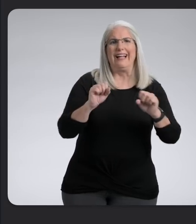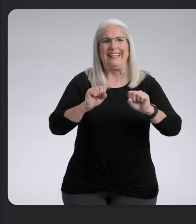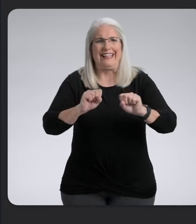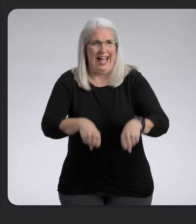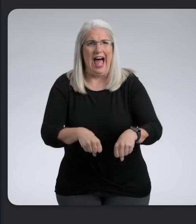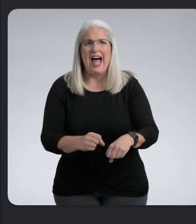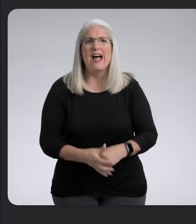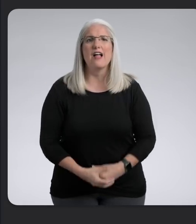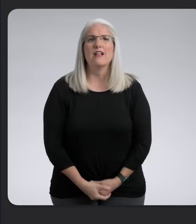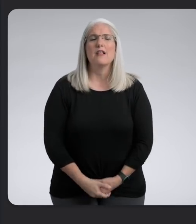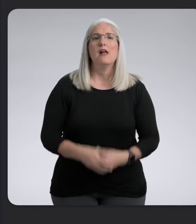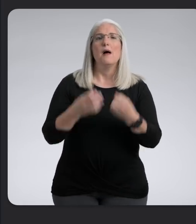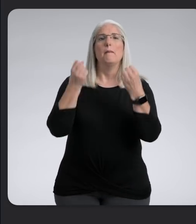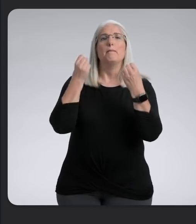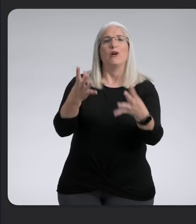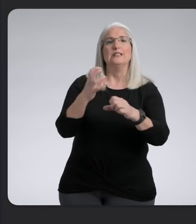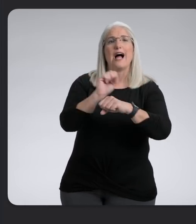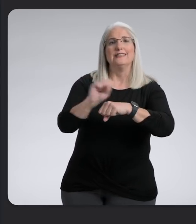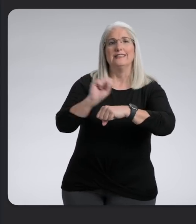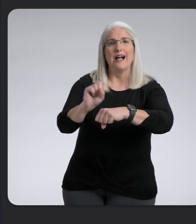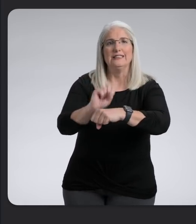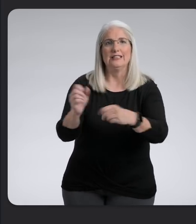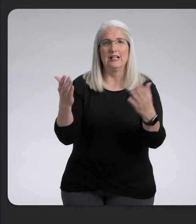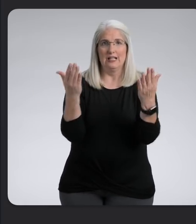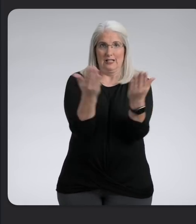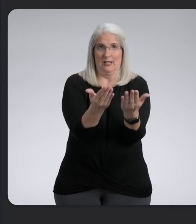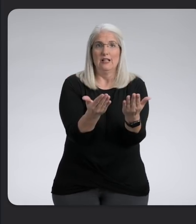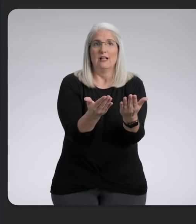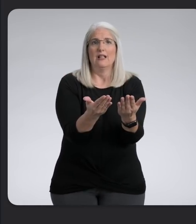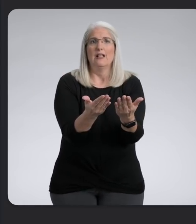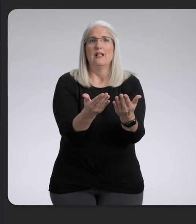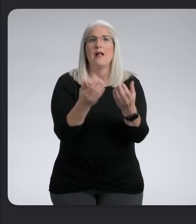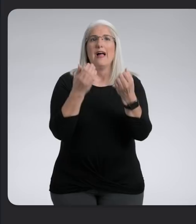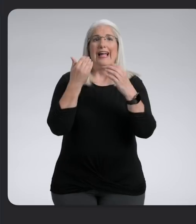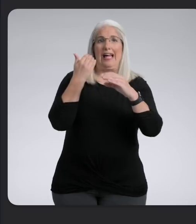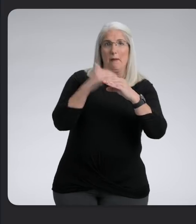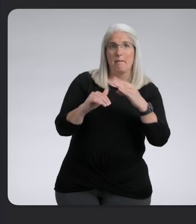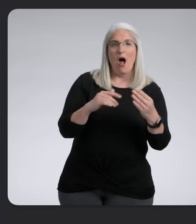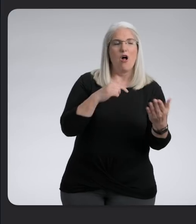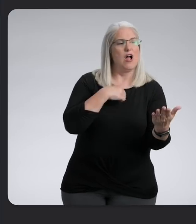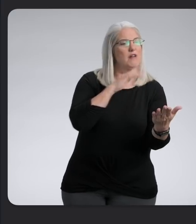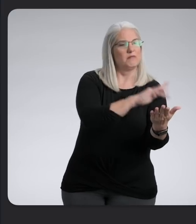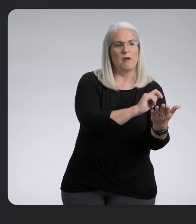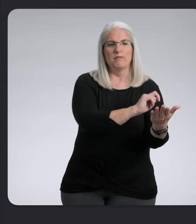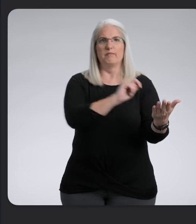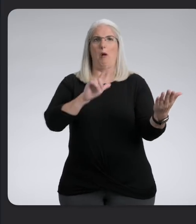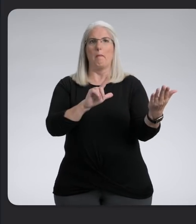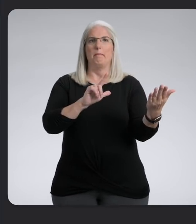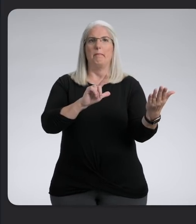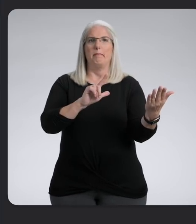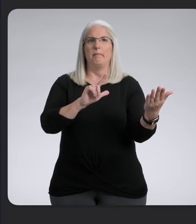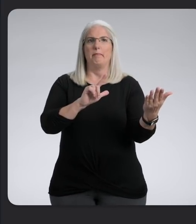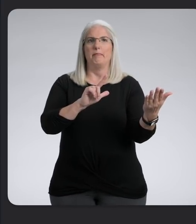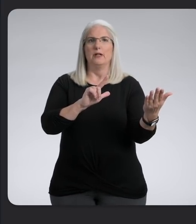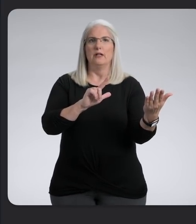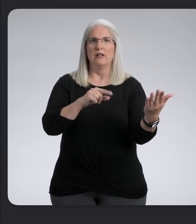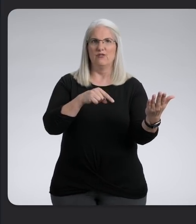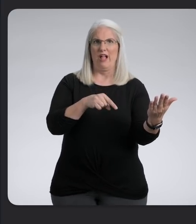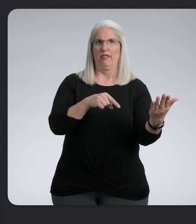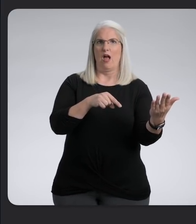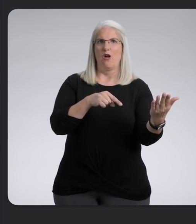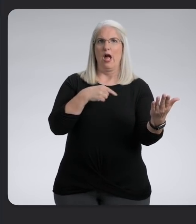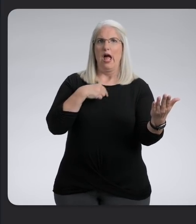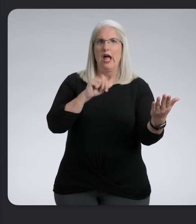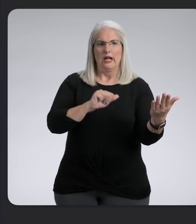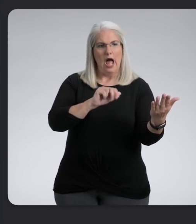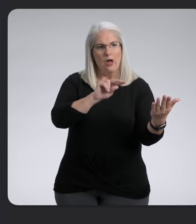to apps with multiple windows. In Mail, I can touch and hold on this message to open it centered on my screen.